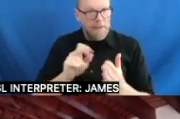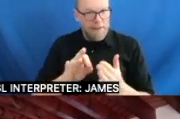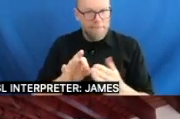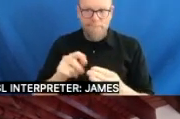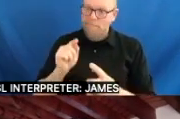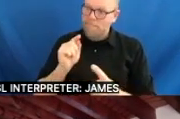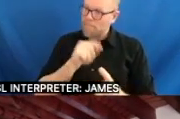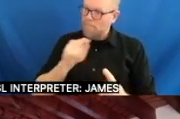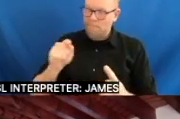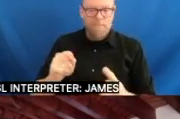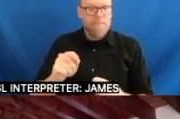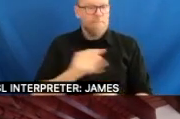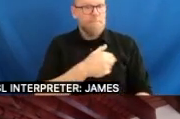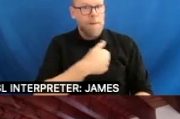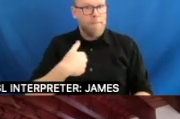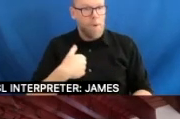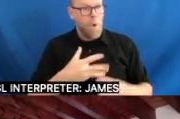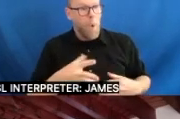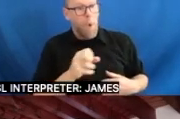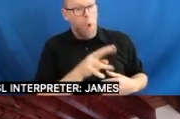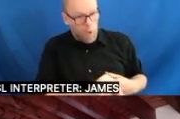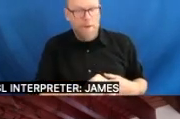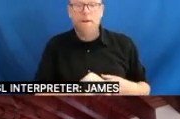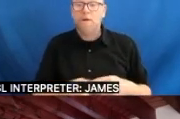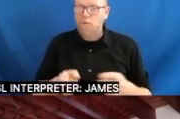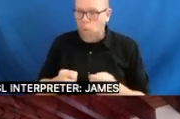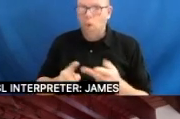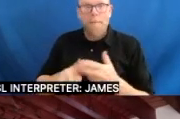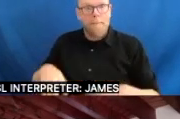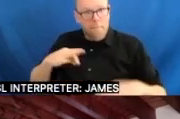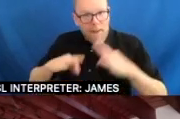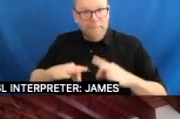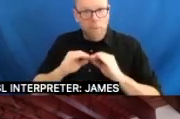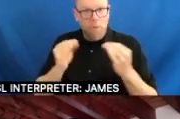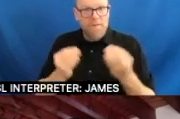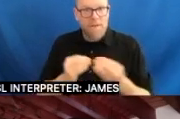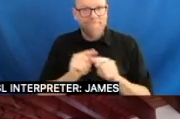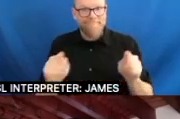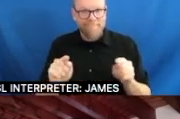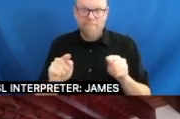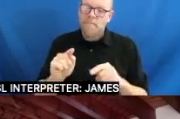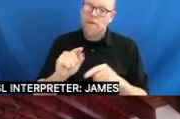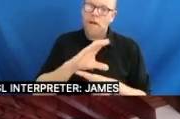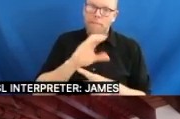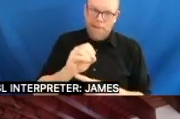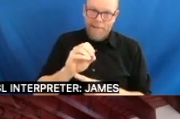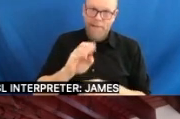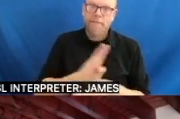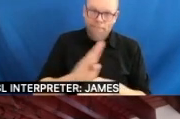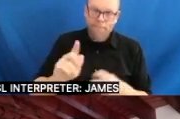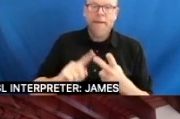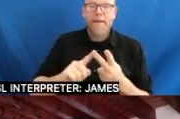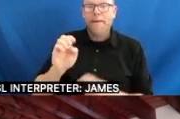member-controlled, and member-benefiting organizations, companies, enterprises, then what types